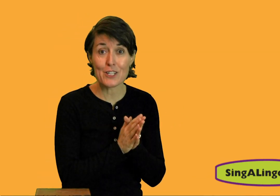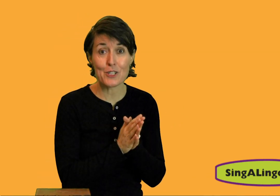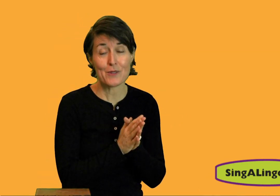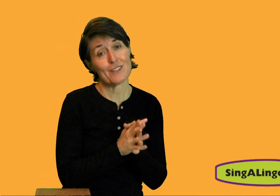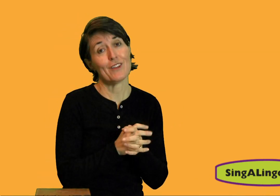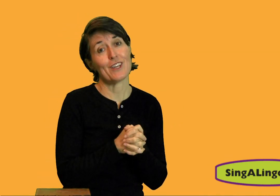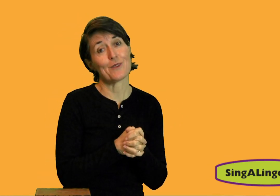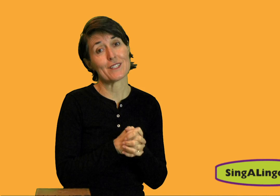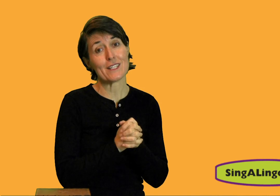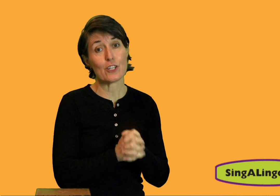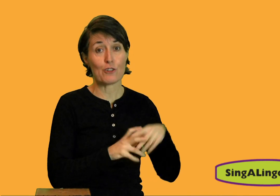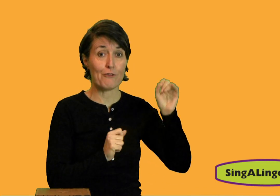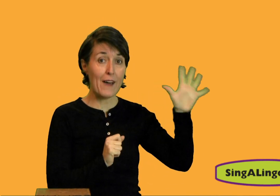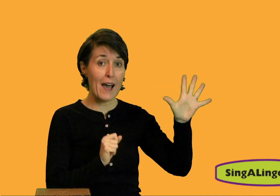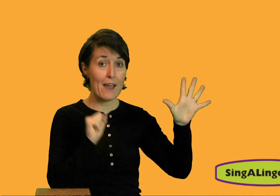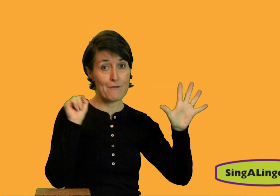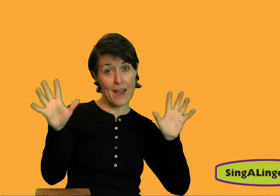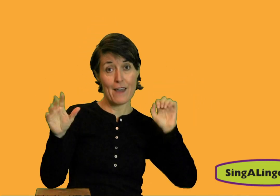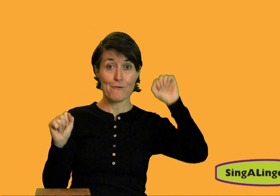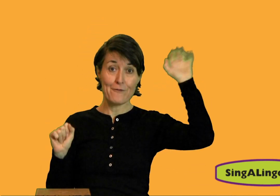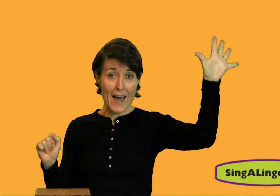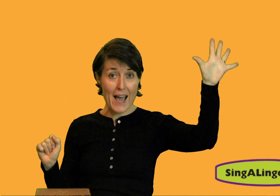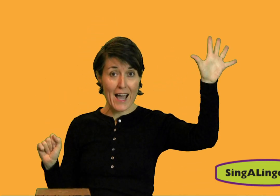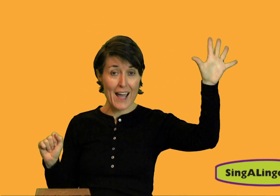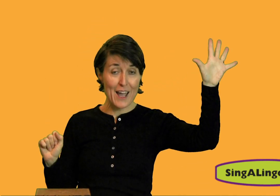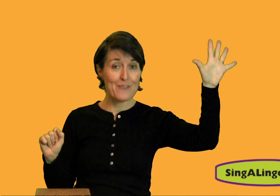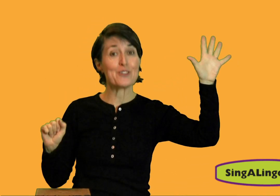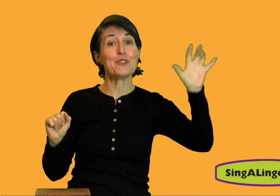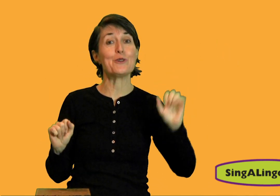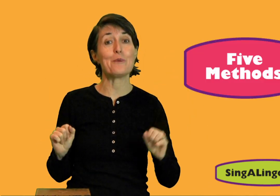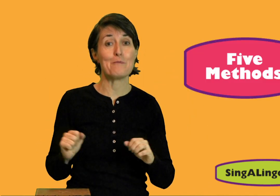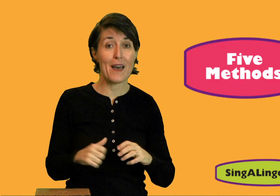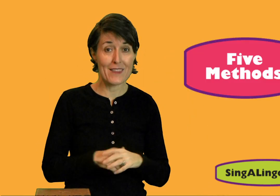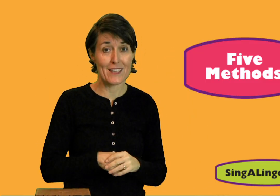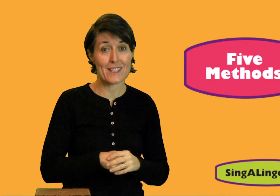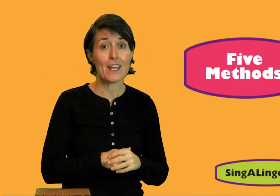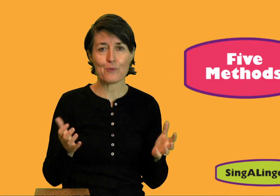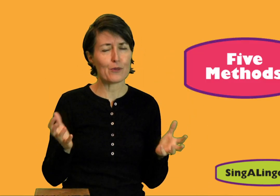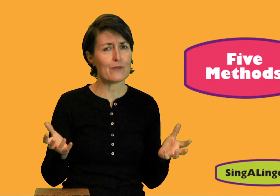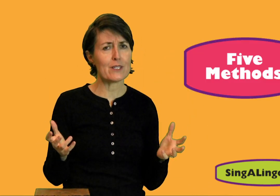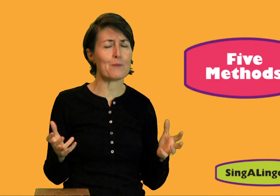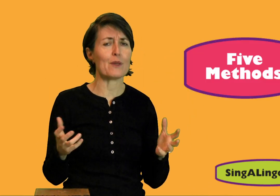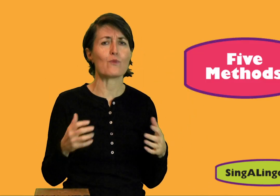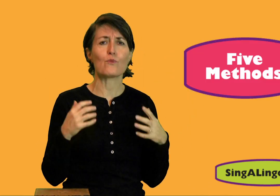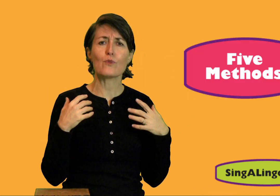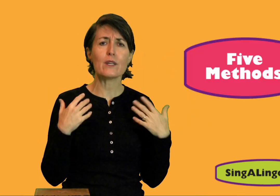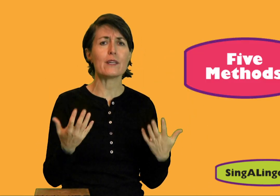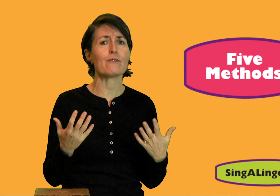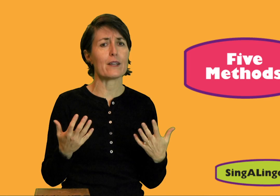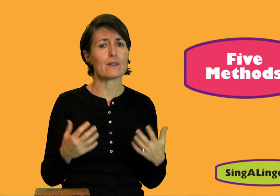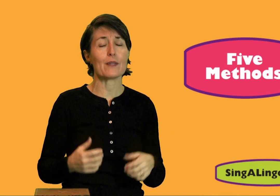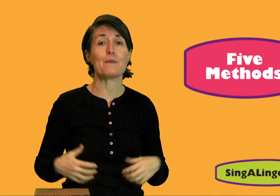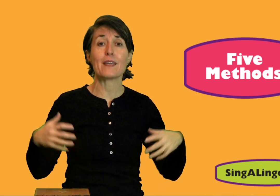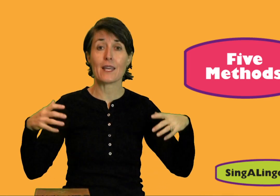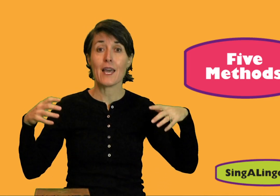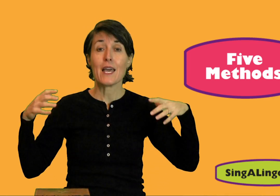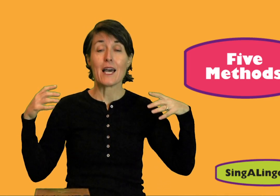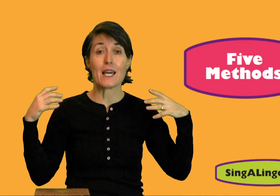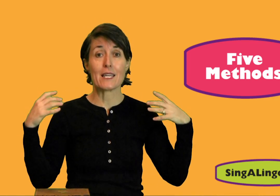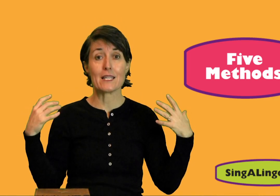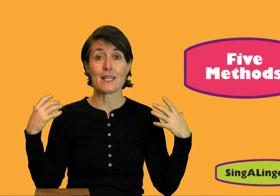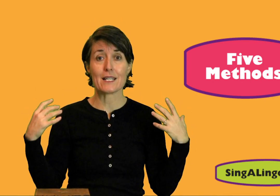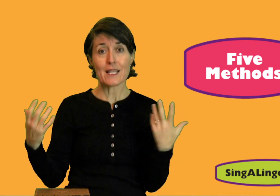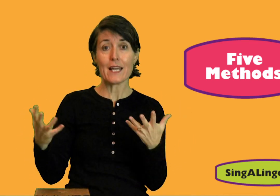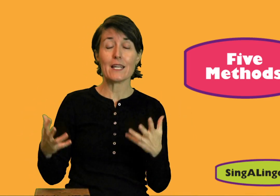thing I'm excited to do in this video is to teach you five, five, five new methods that have proven to be really effective in making